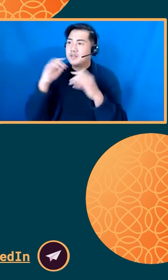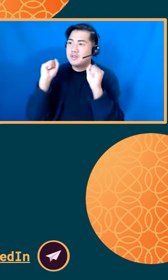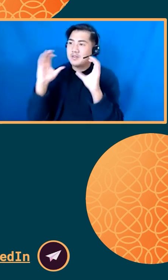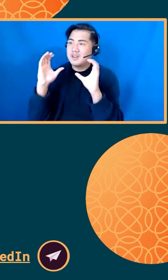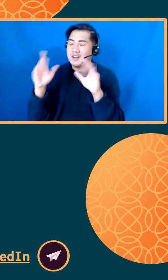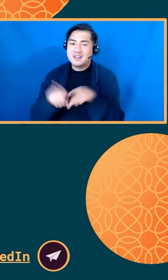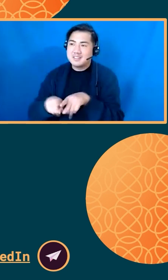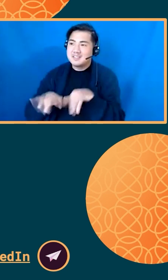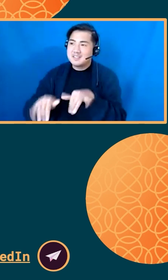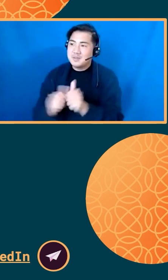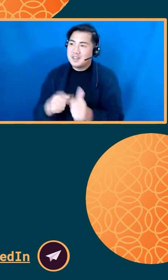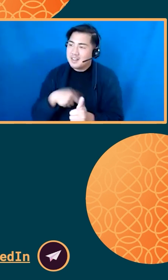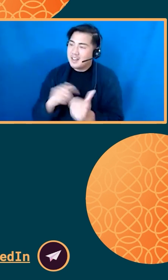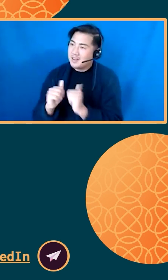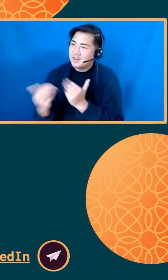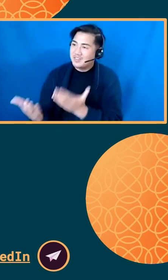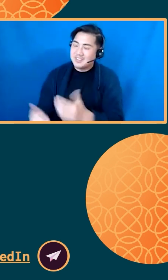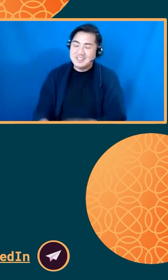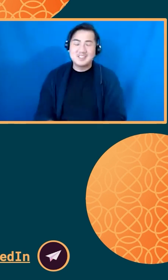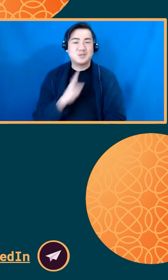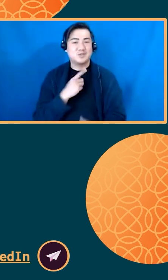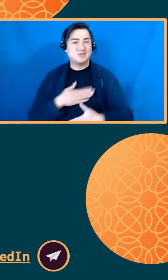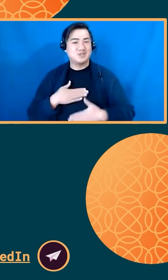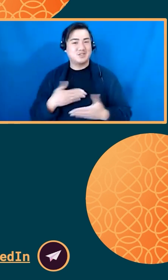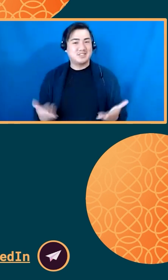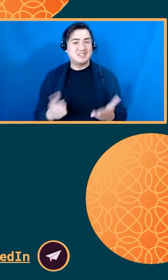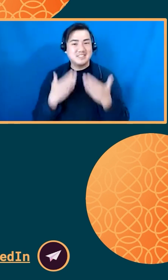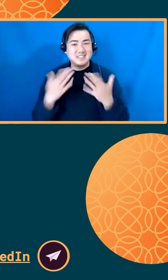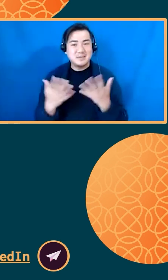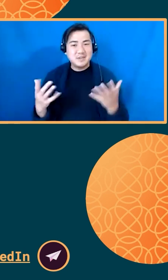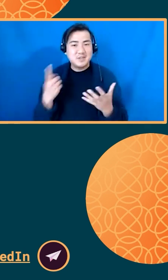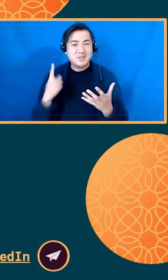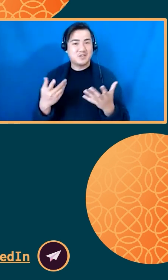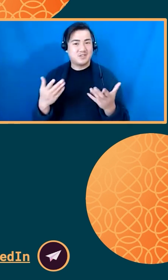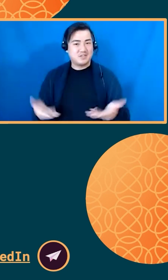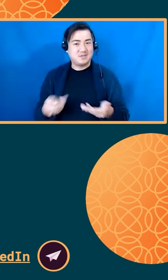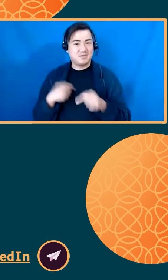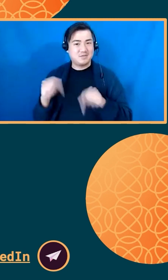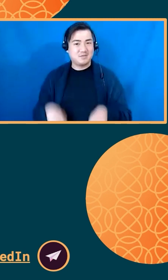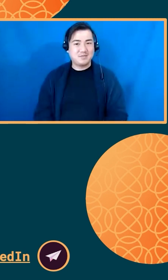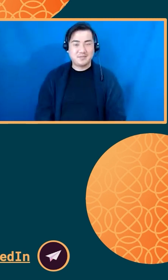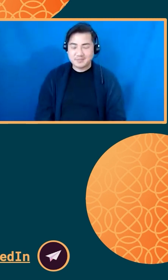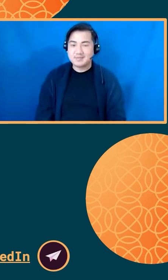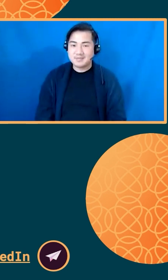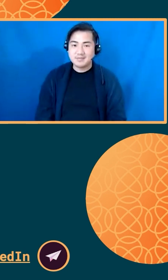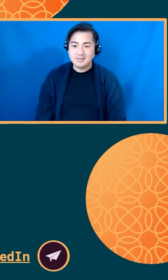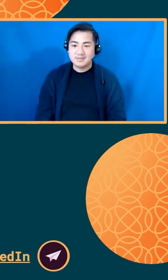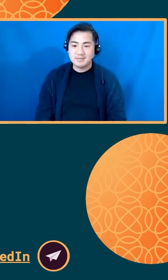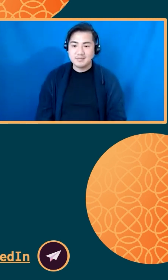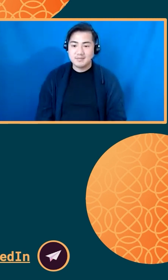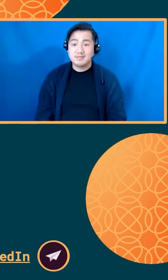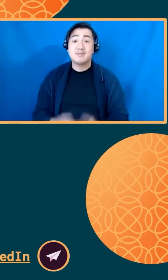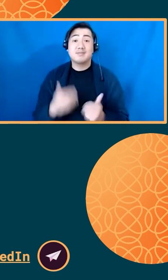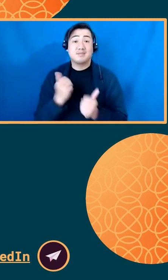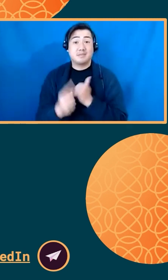us today. How are you, friend? My pleasure to be here. Yeah, thank you so much for having me. Everybody needs to go to the